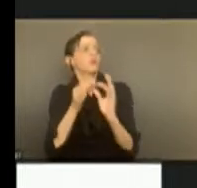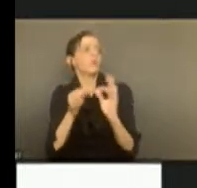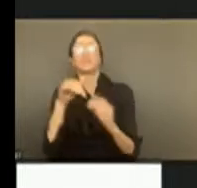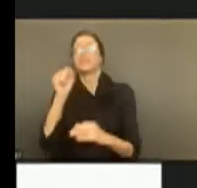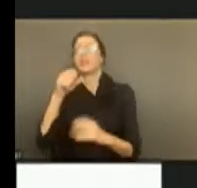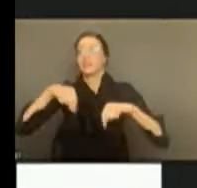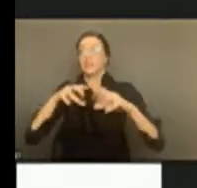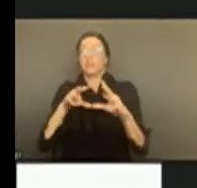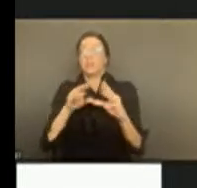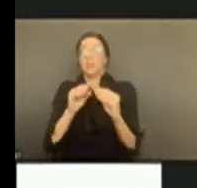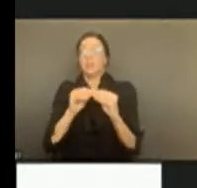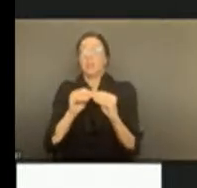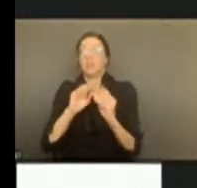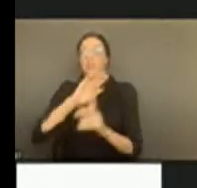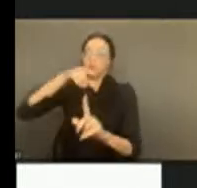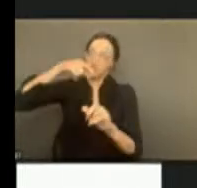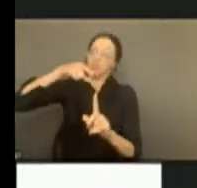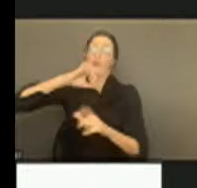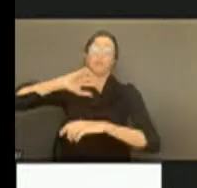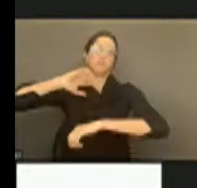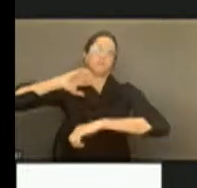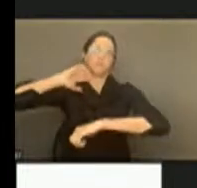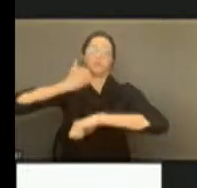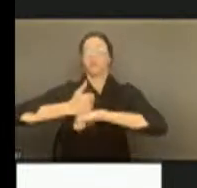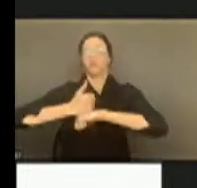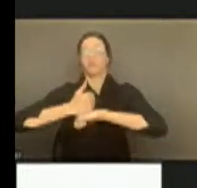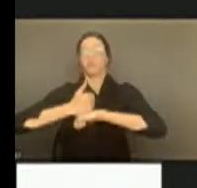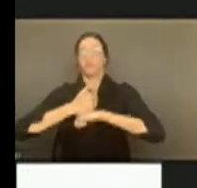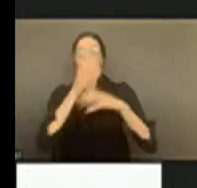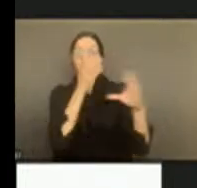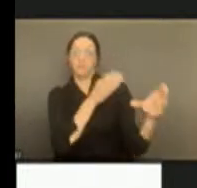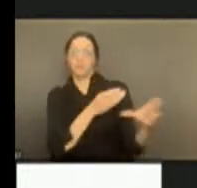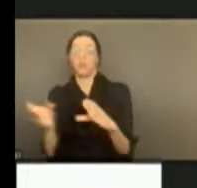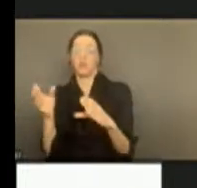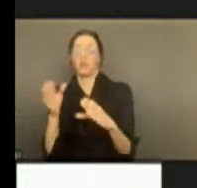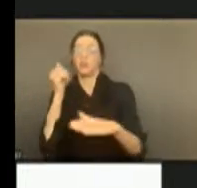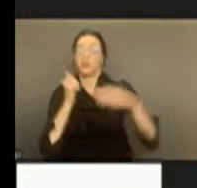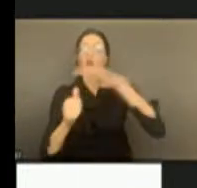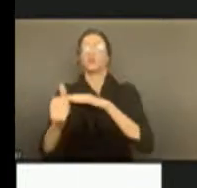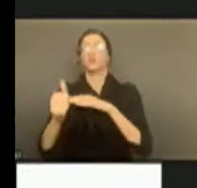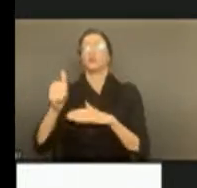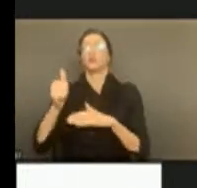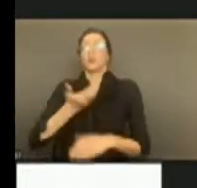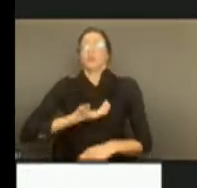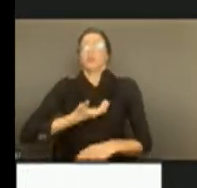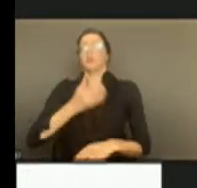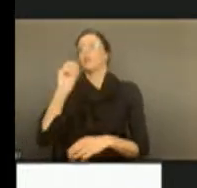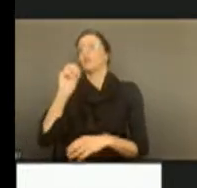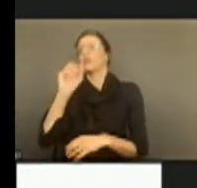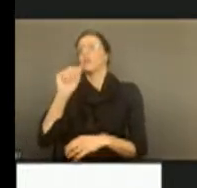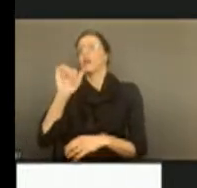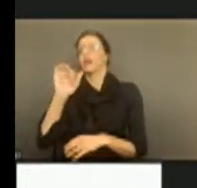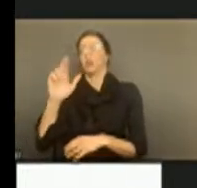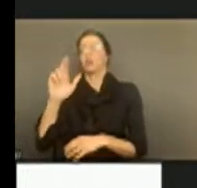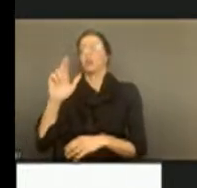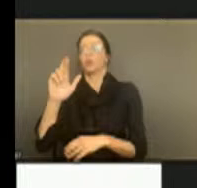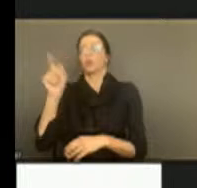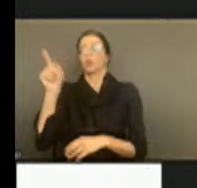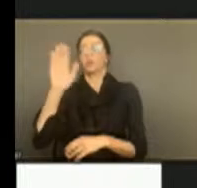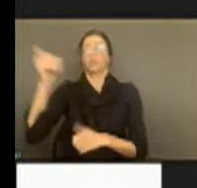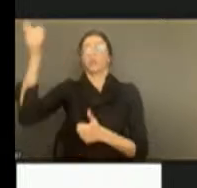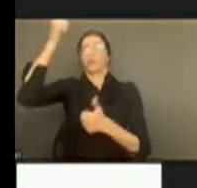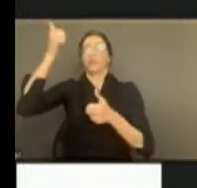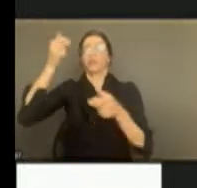the direction of the mayor and her initiative to have more participatory budget involvement. As far as how